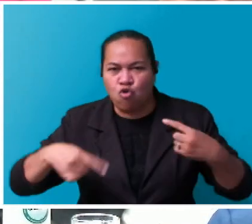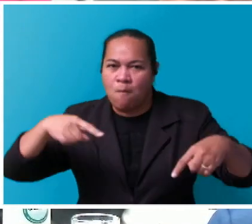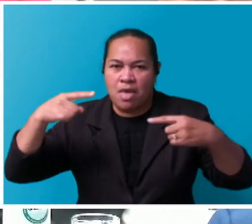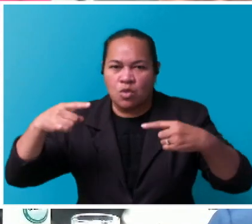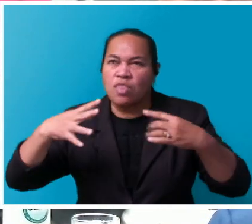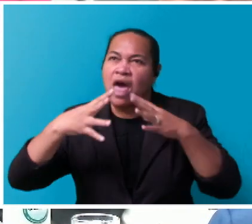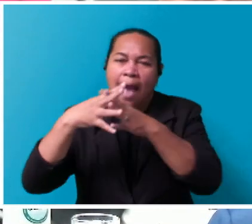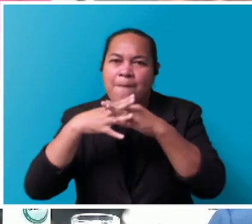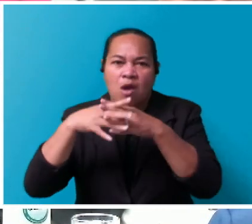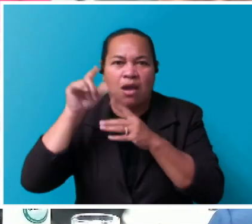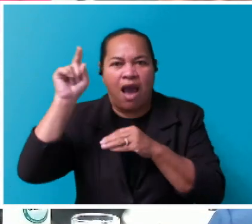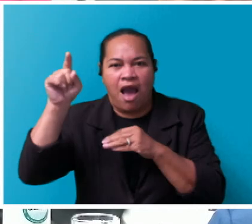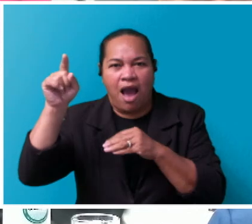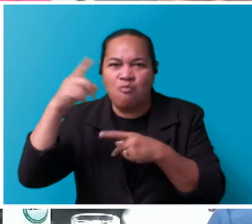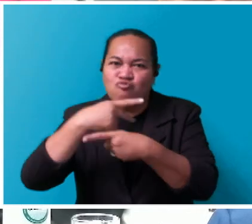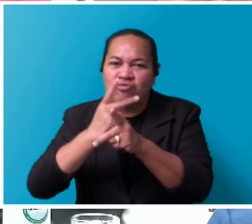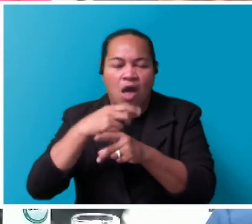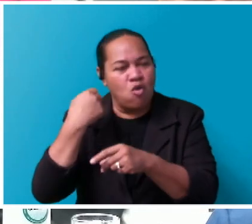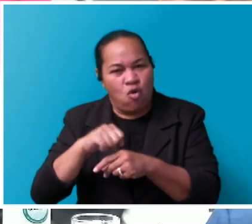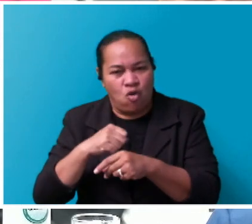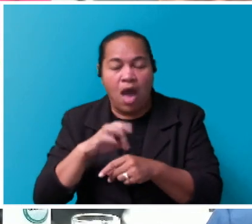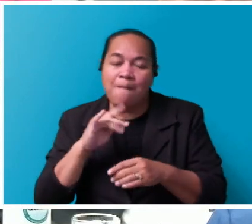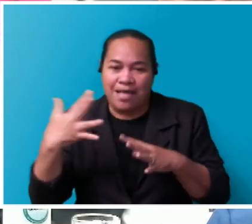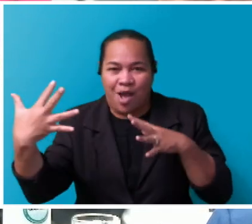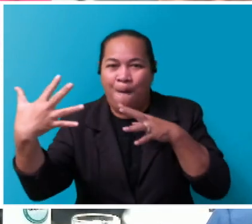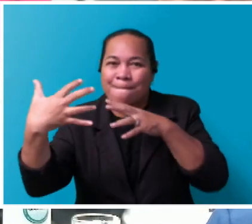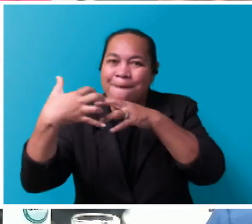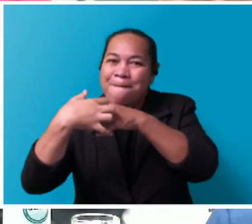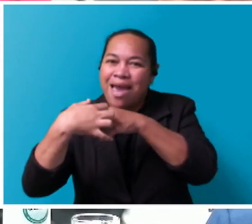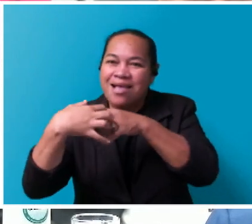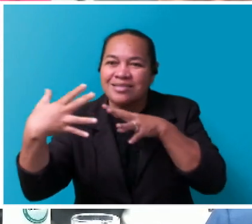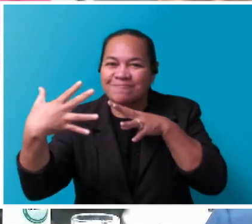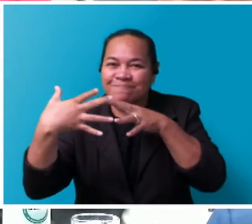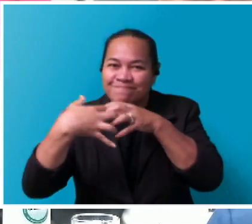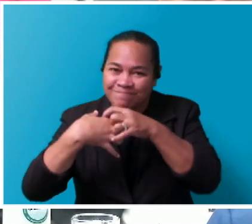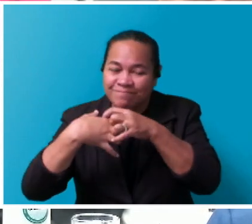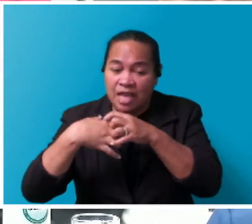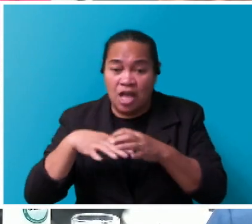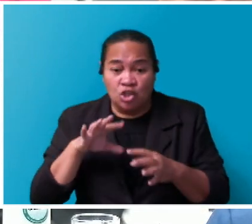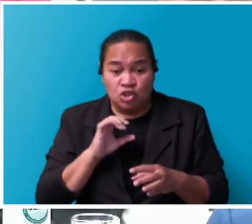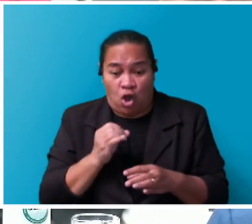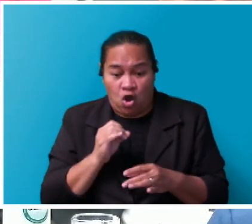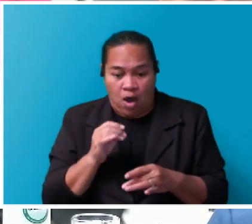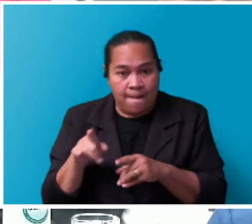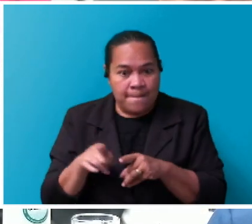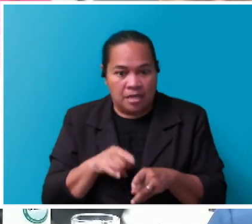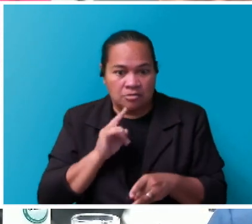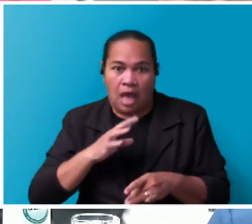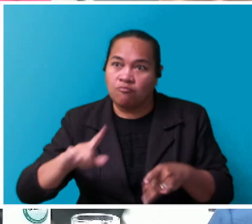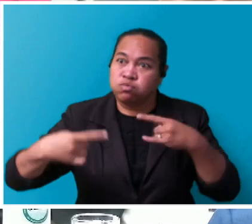U.S. goods. Rather, they complement them. This means that rather than facing direct